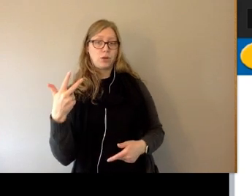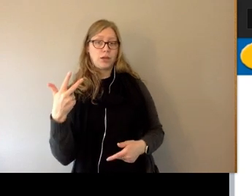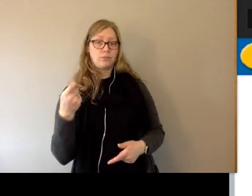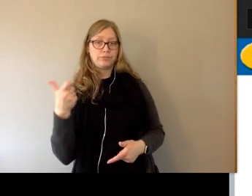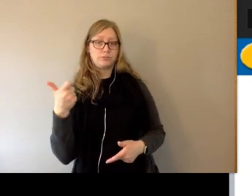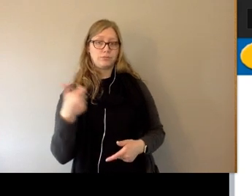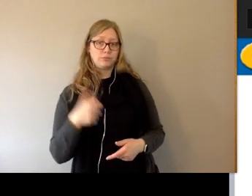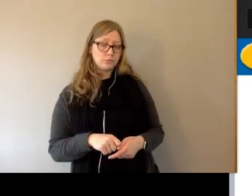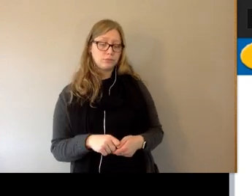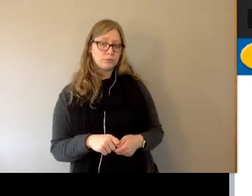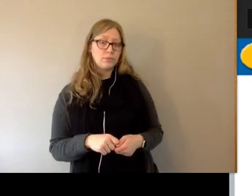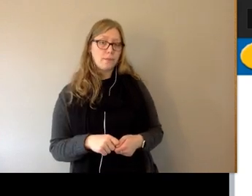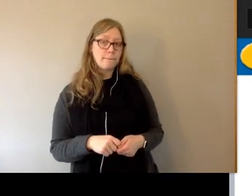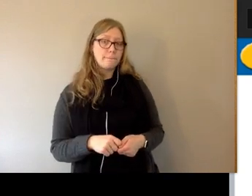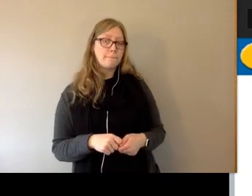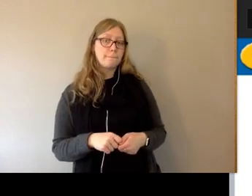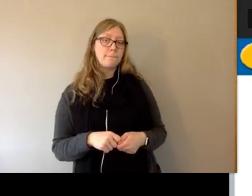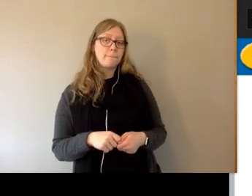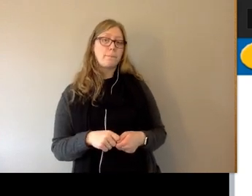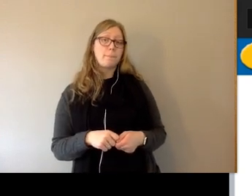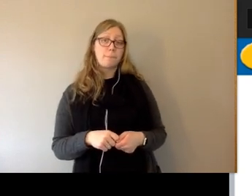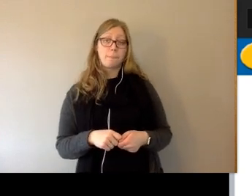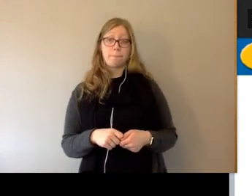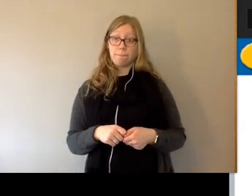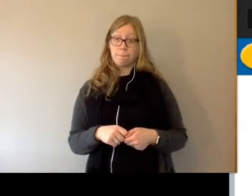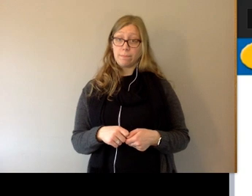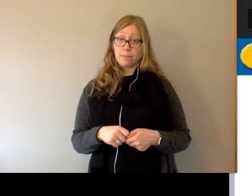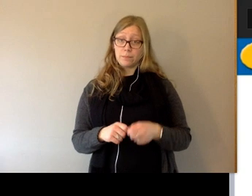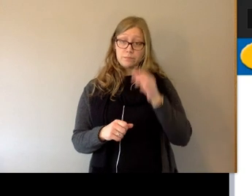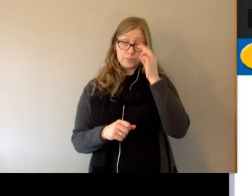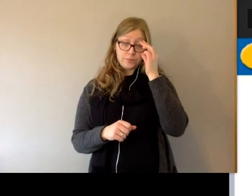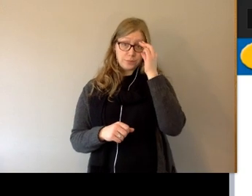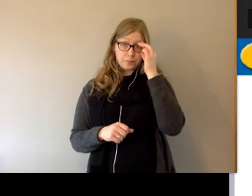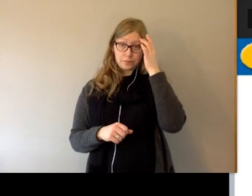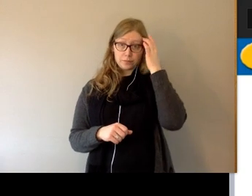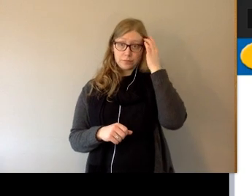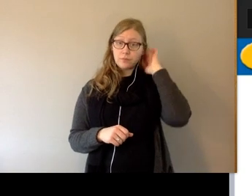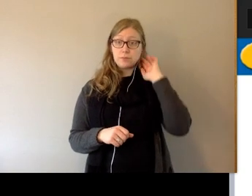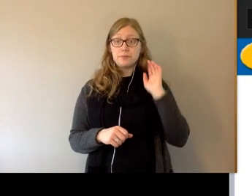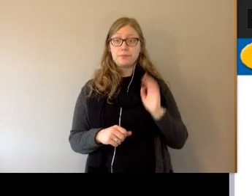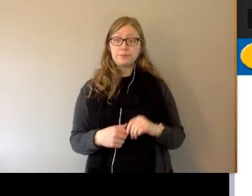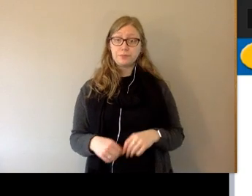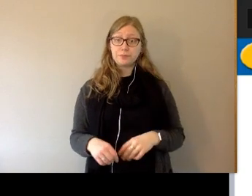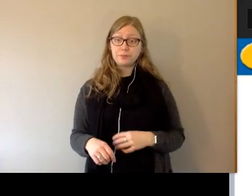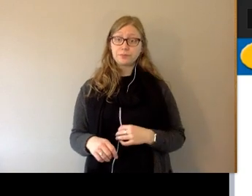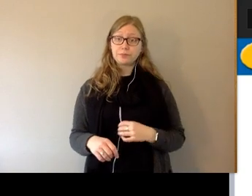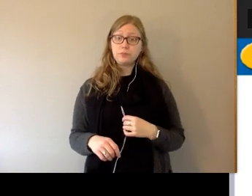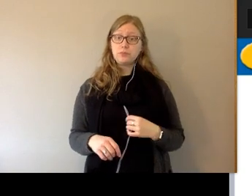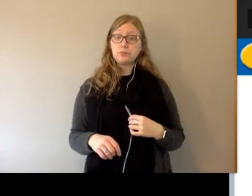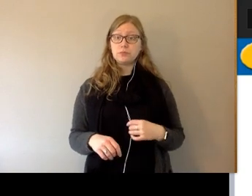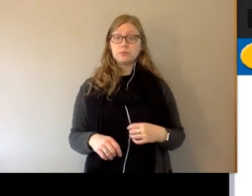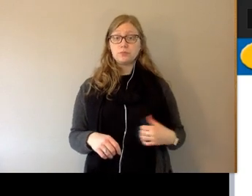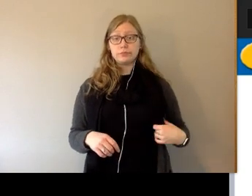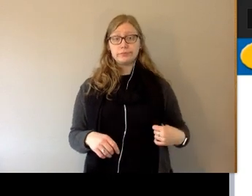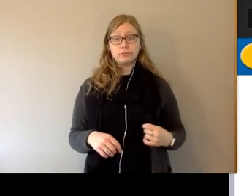So we have 2.8. And so then we can set up the next section. And so I'm going to say